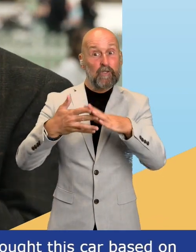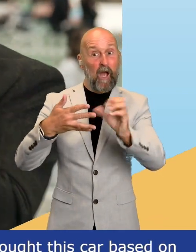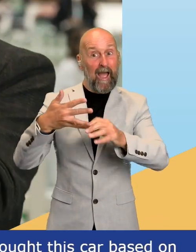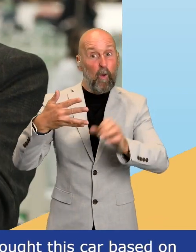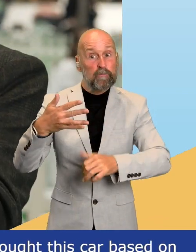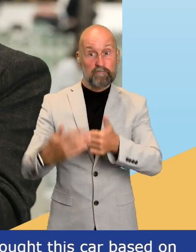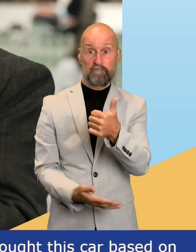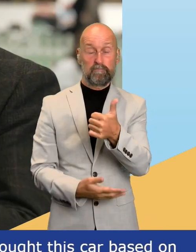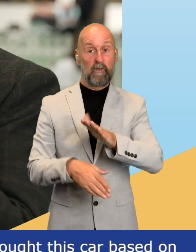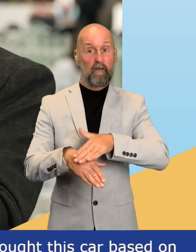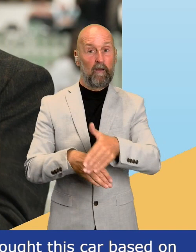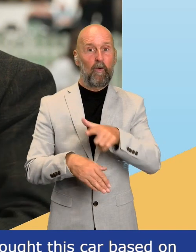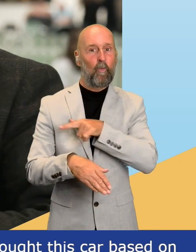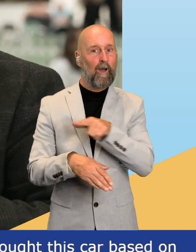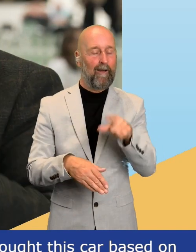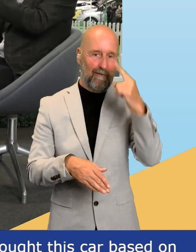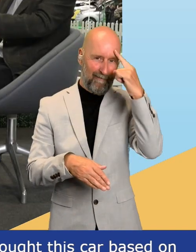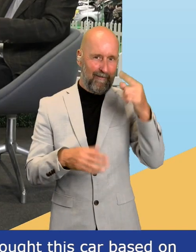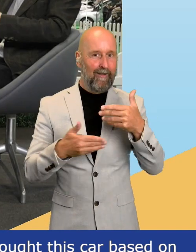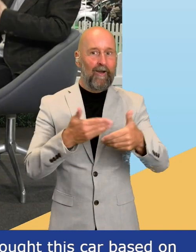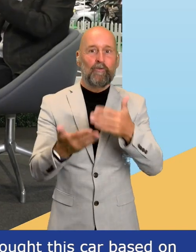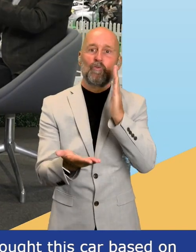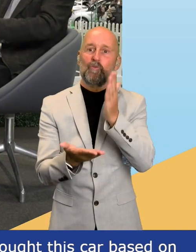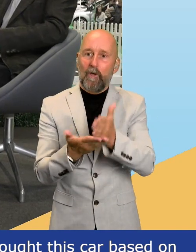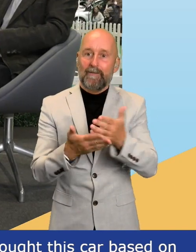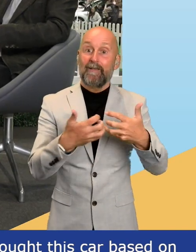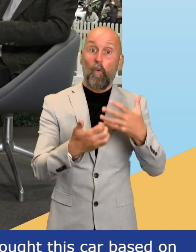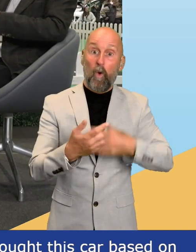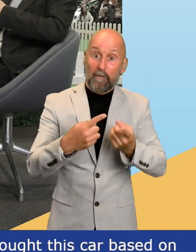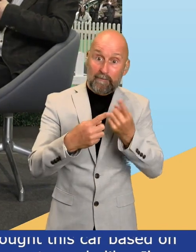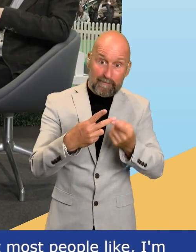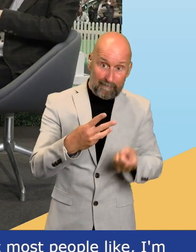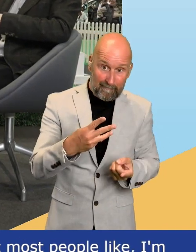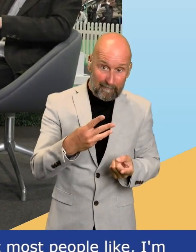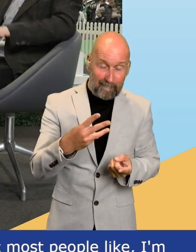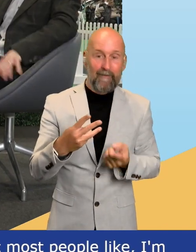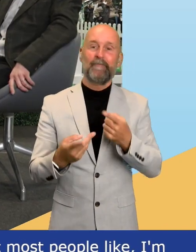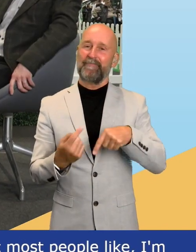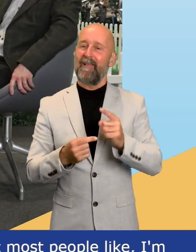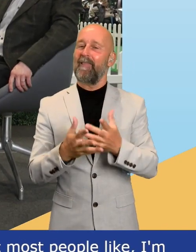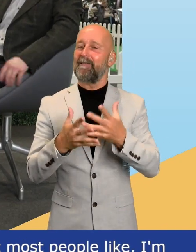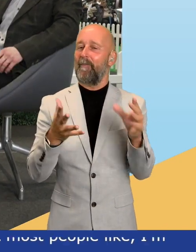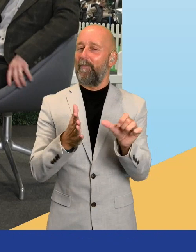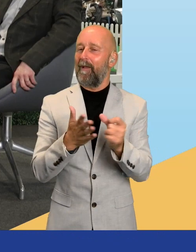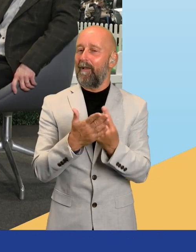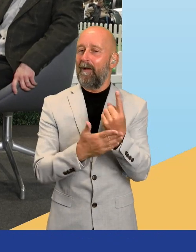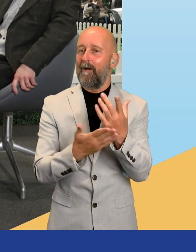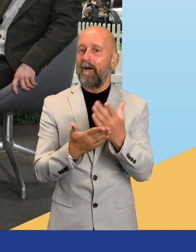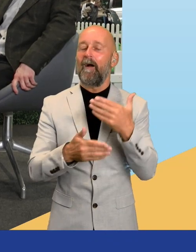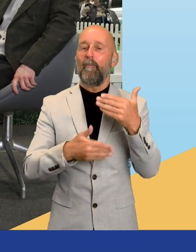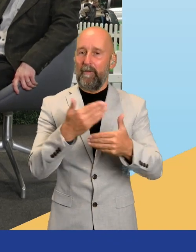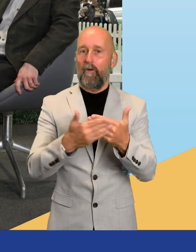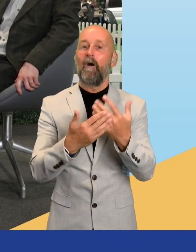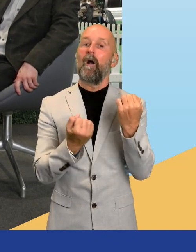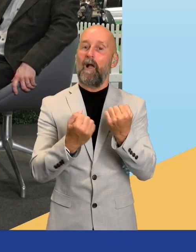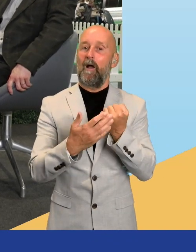So we've got to get past that. Yes. People trust the technology, people want the technology, and that's perhaps the biggest thing we have to overcome before autonomous cars can